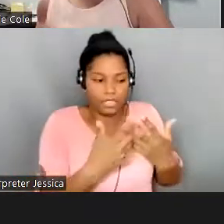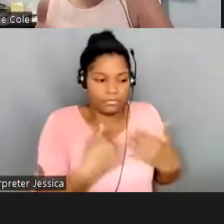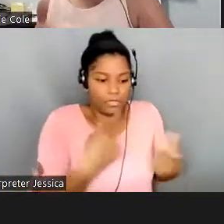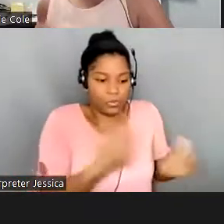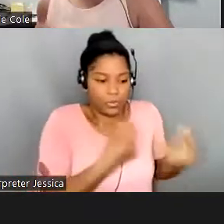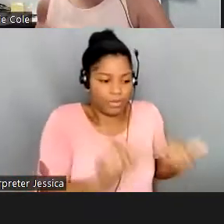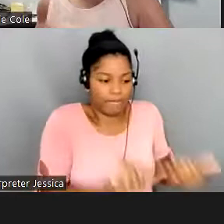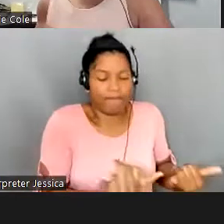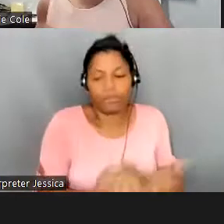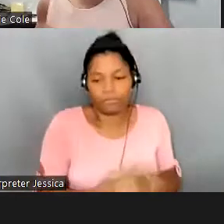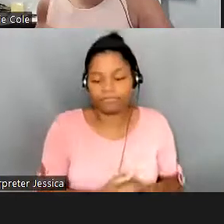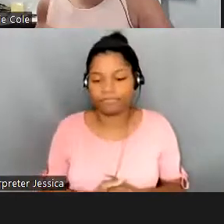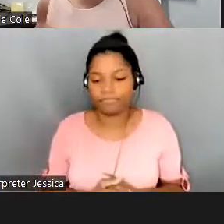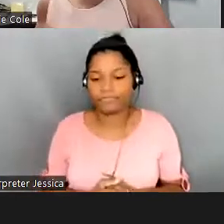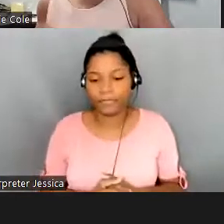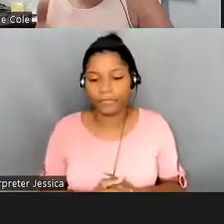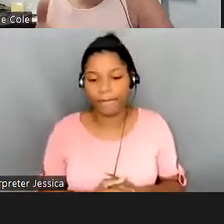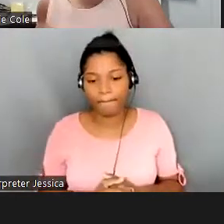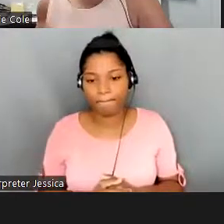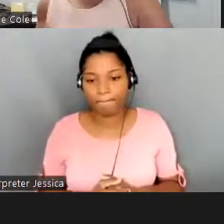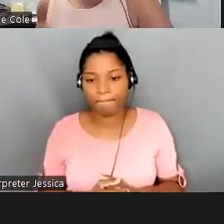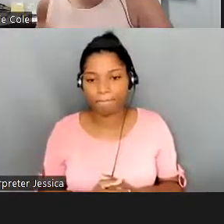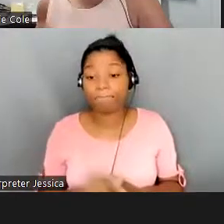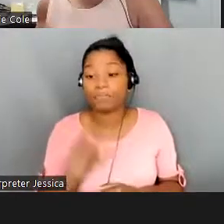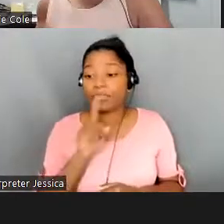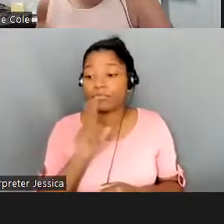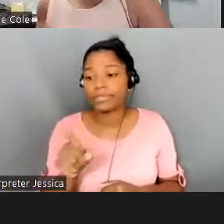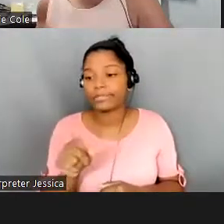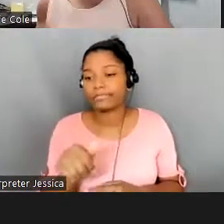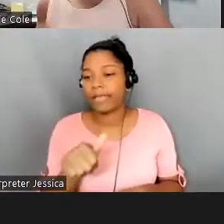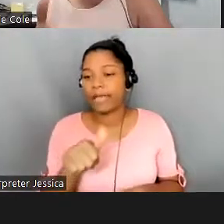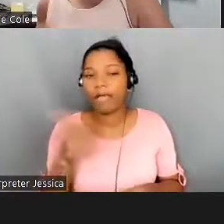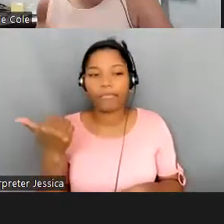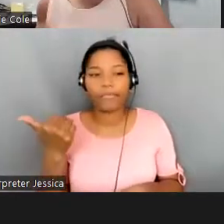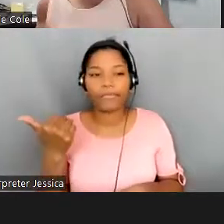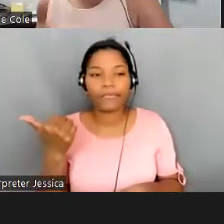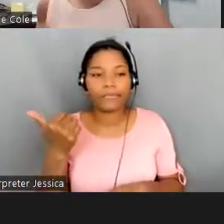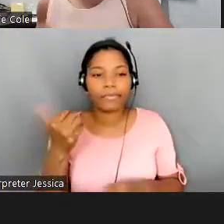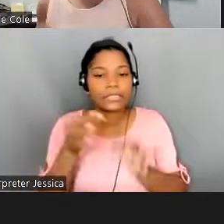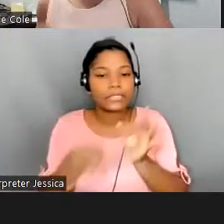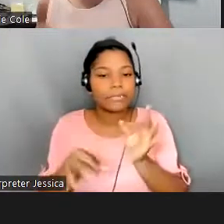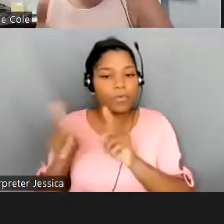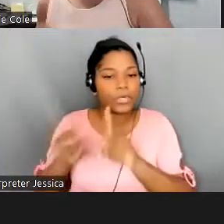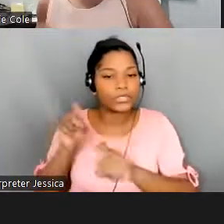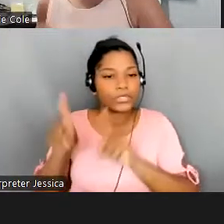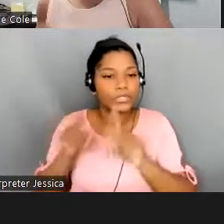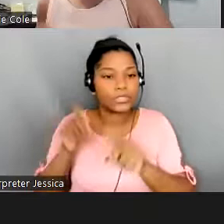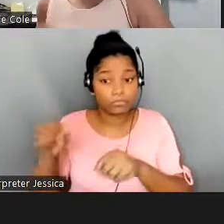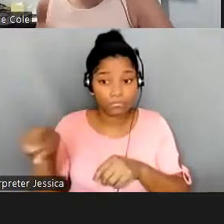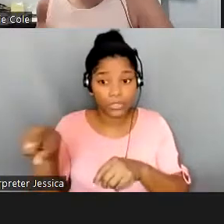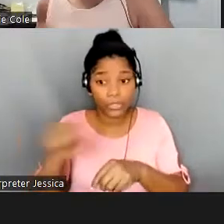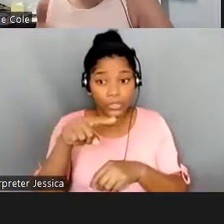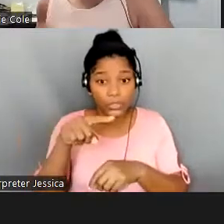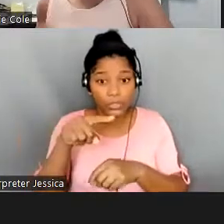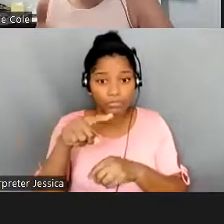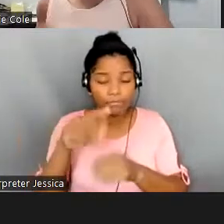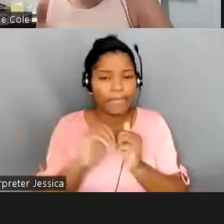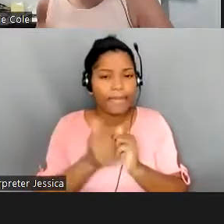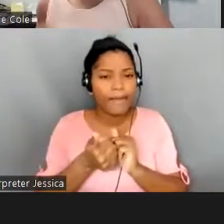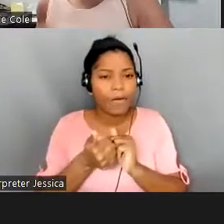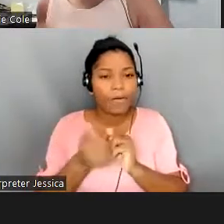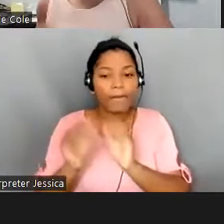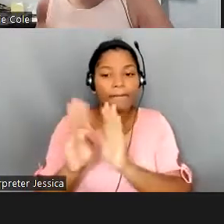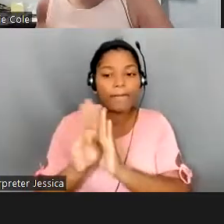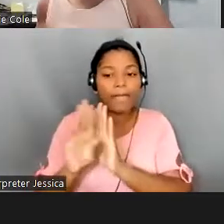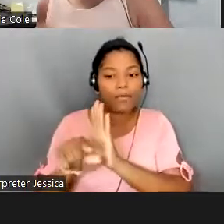We have some other really practical kinds of questions. Anybody here have any insights on how you've handled